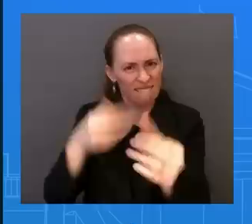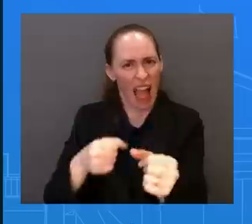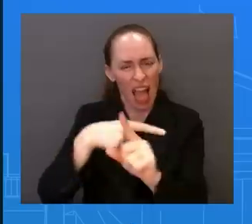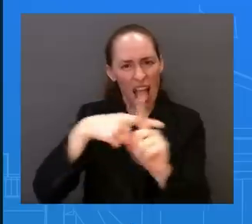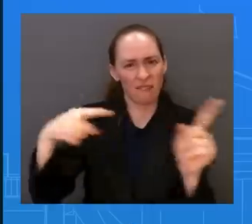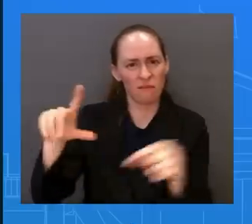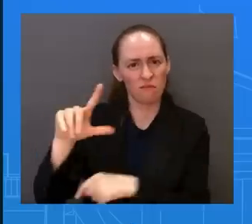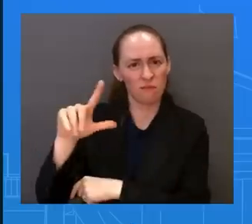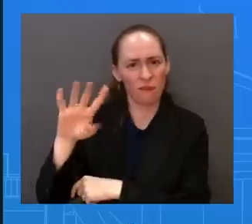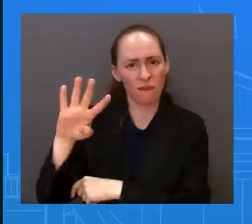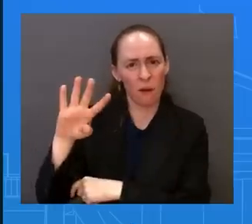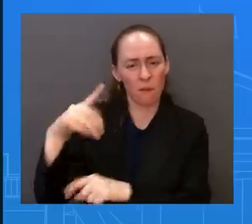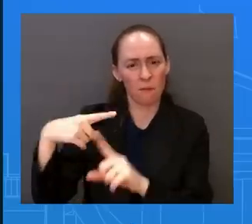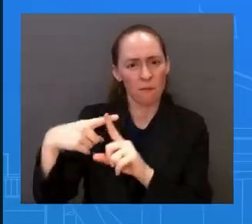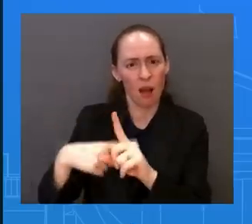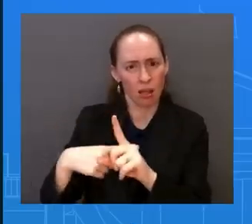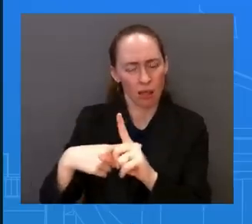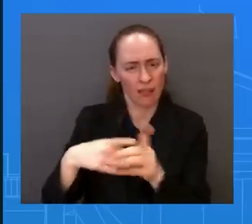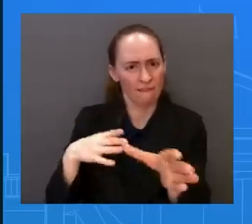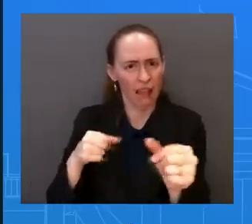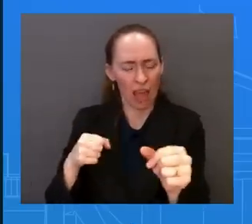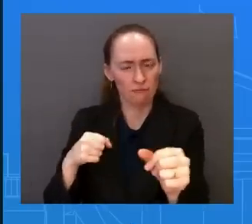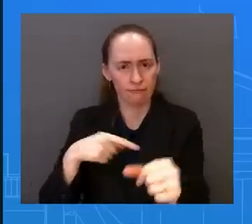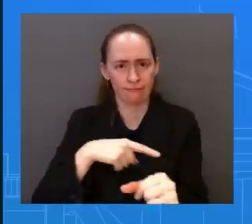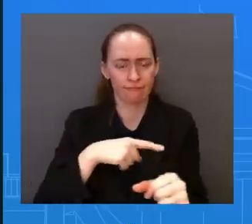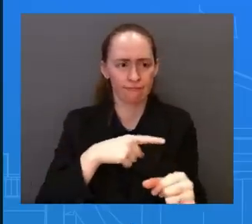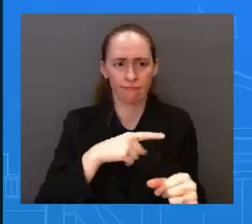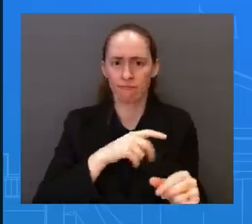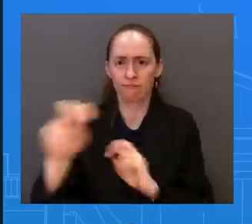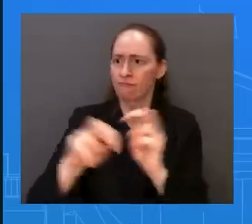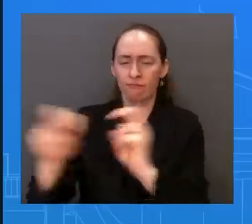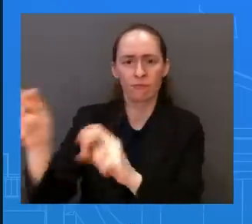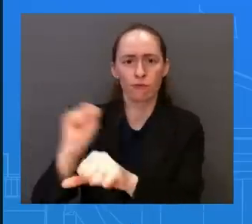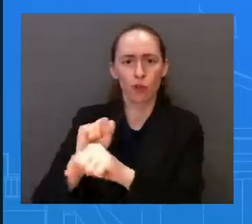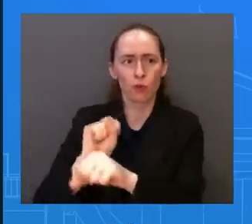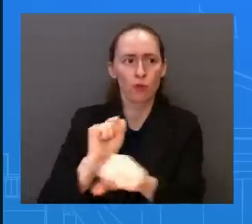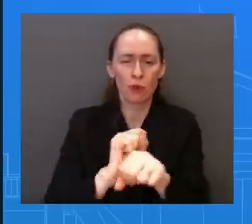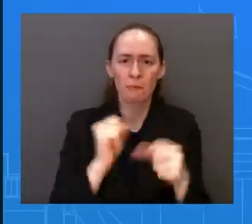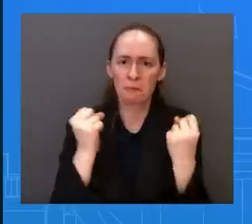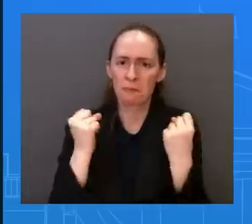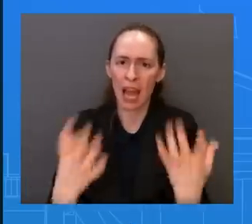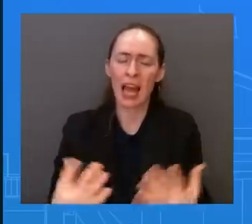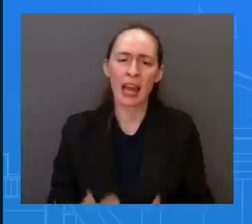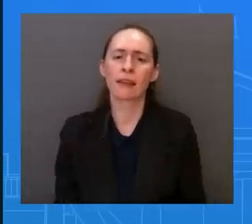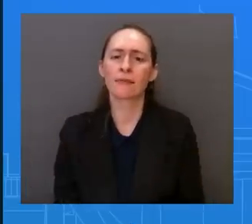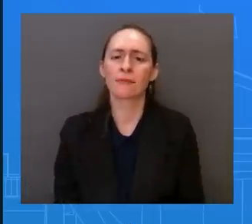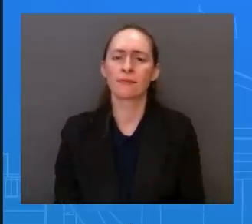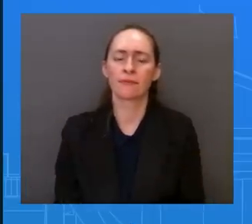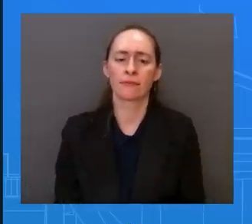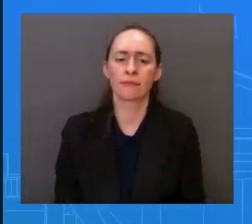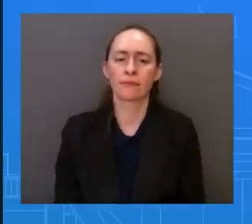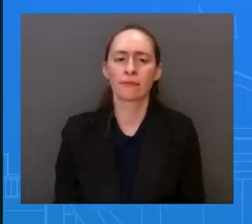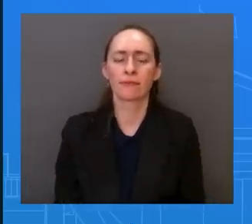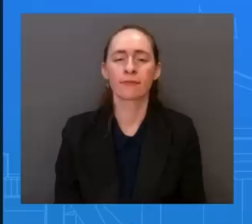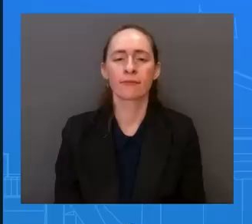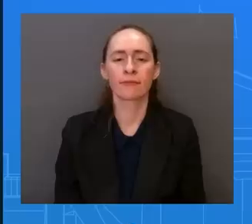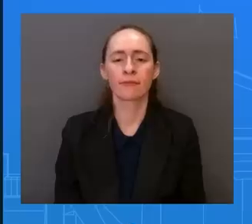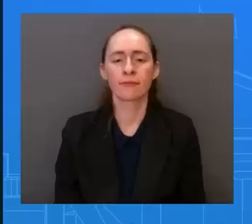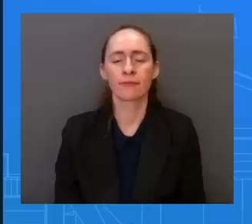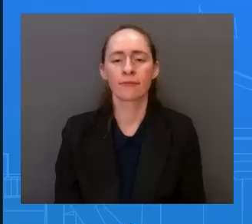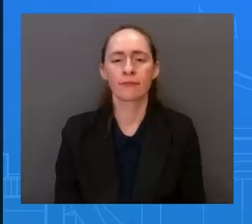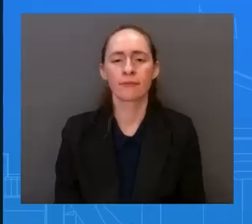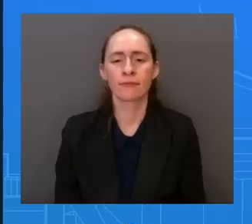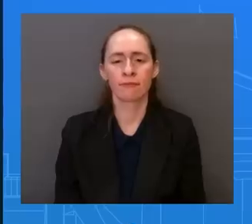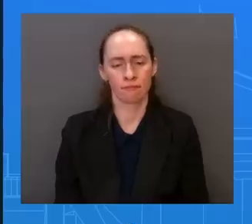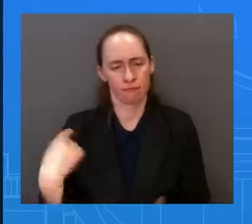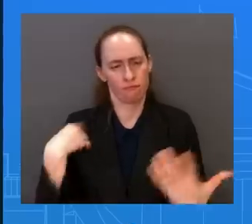categories as well. So you'll hear that about the president sort of trying to put in context the progress that we have made. But the